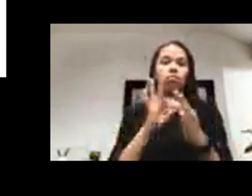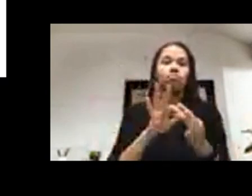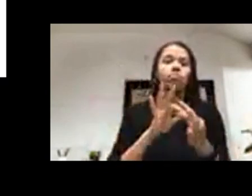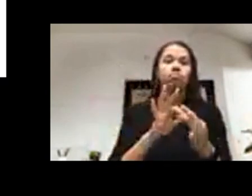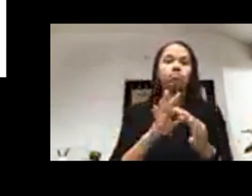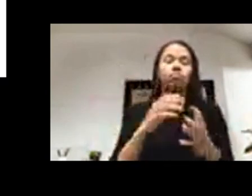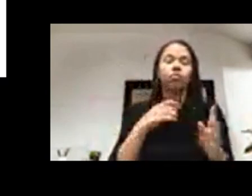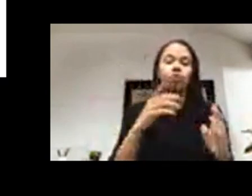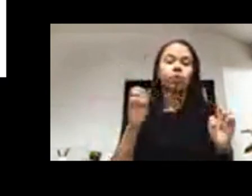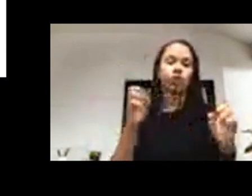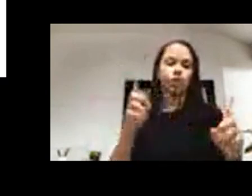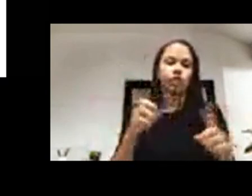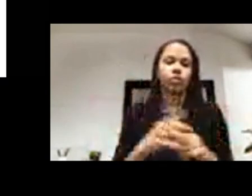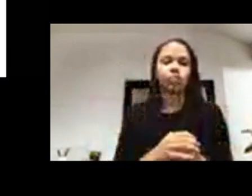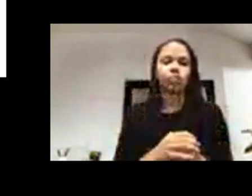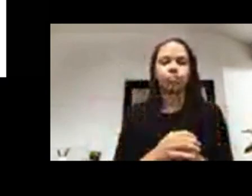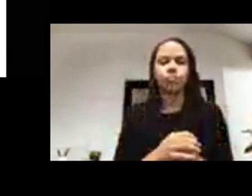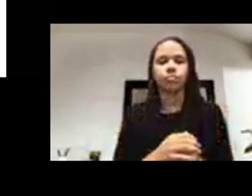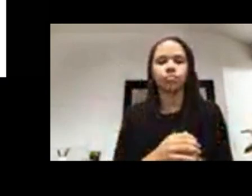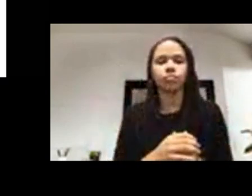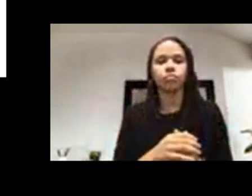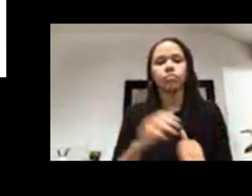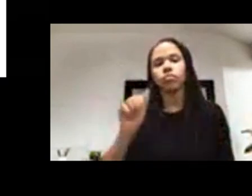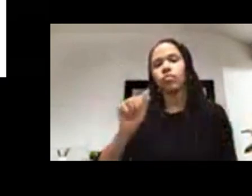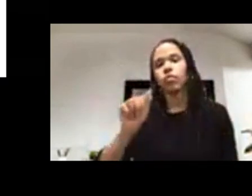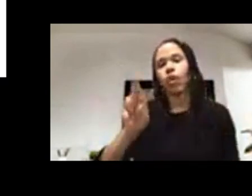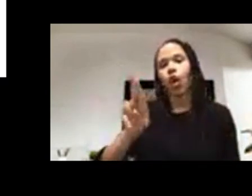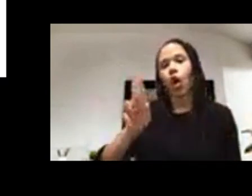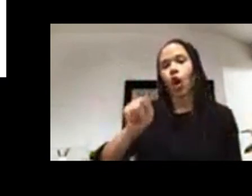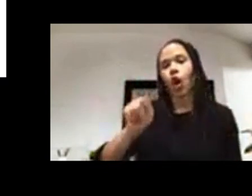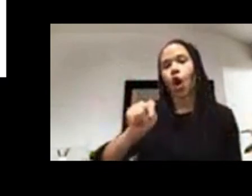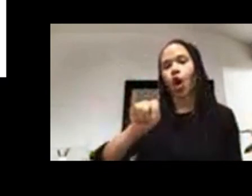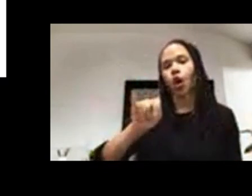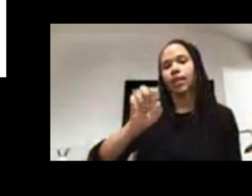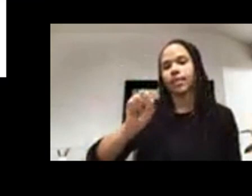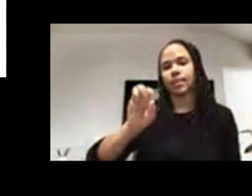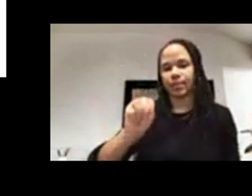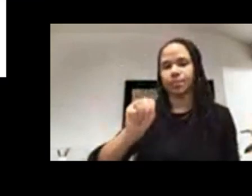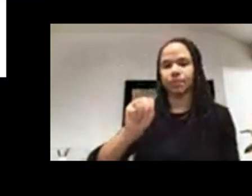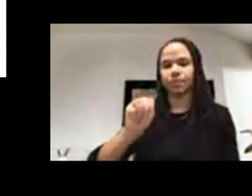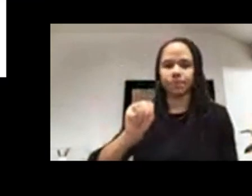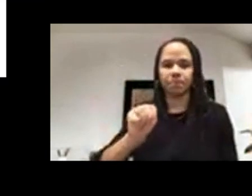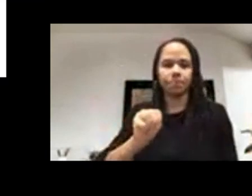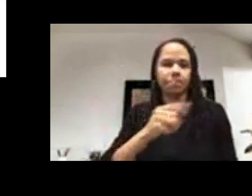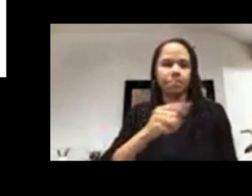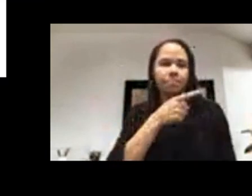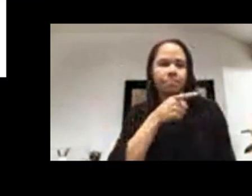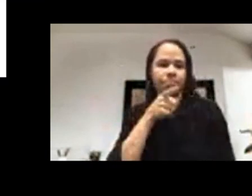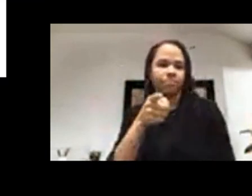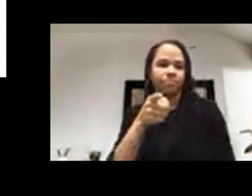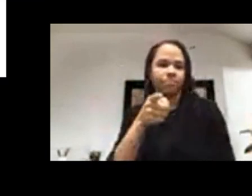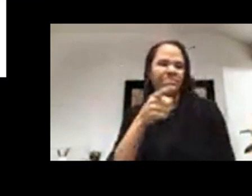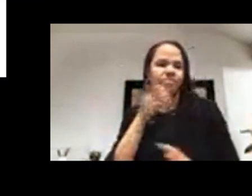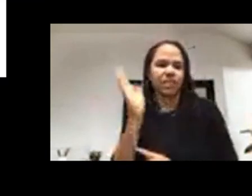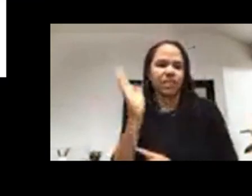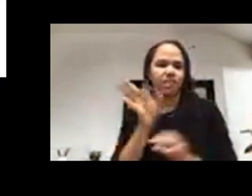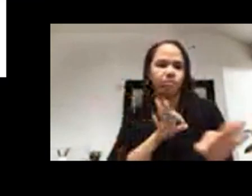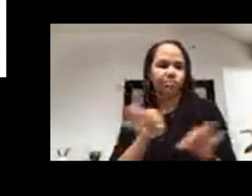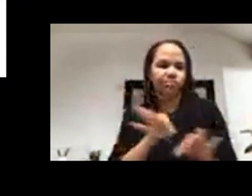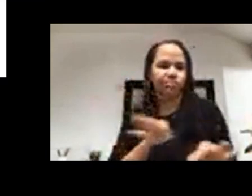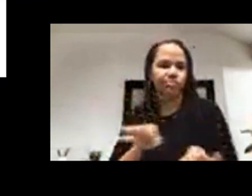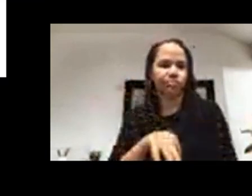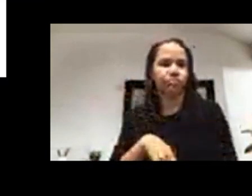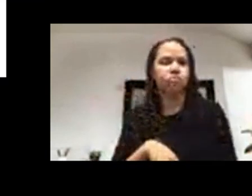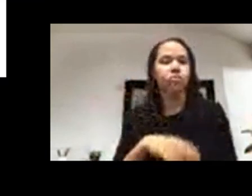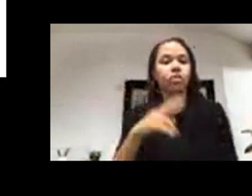what autism is for those who are new to this. It's a neurological condition. It affects the way people experience the world.